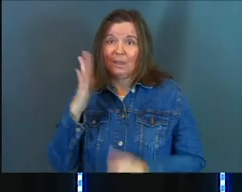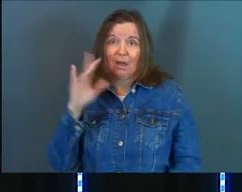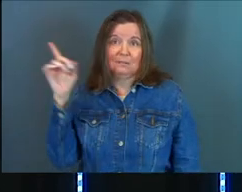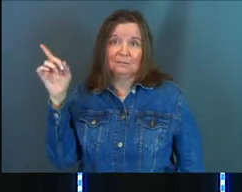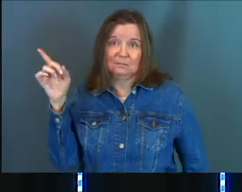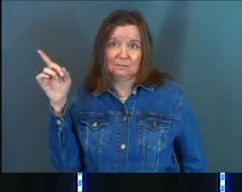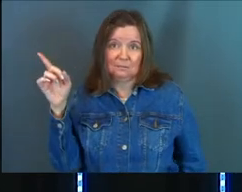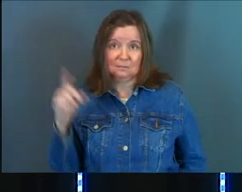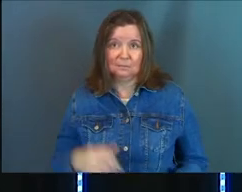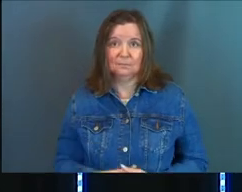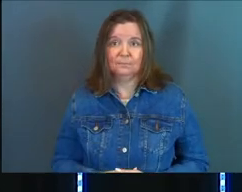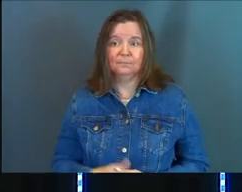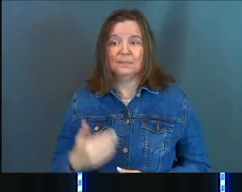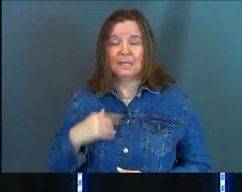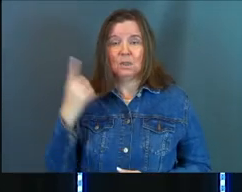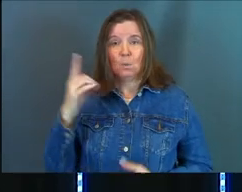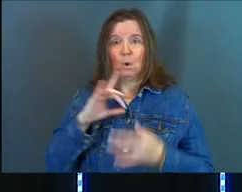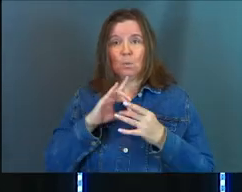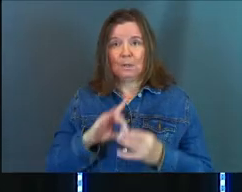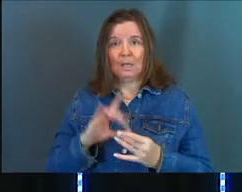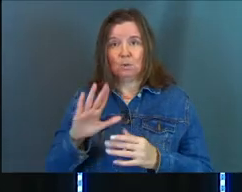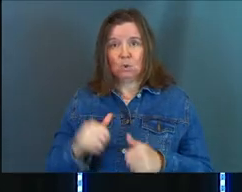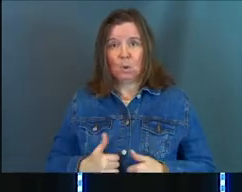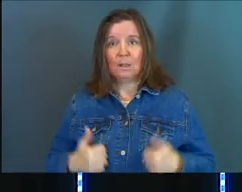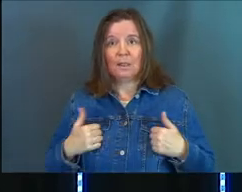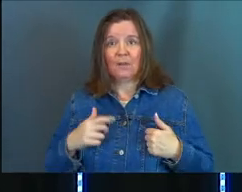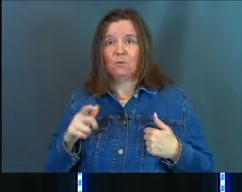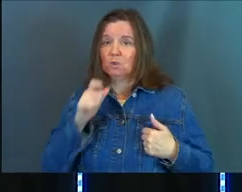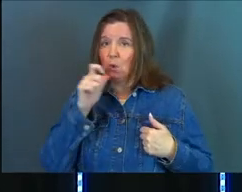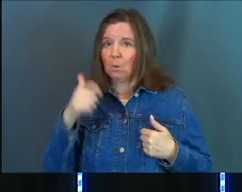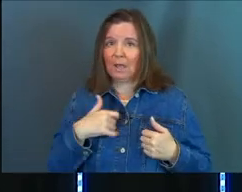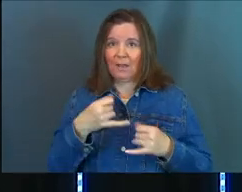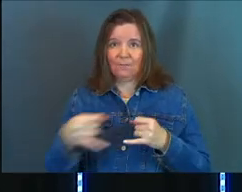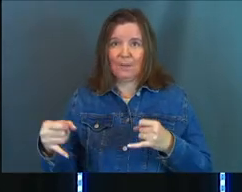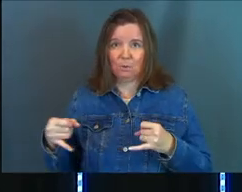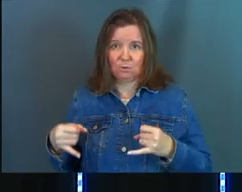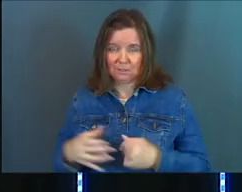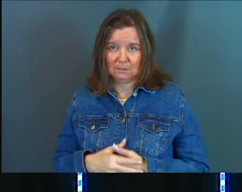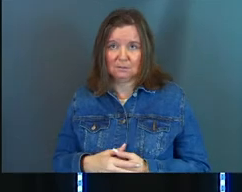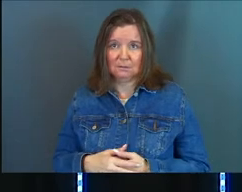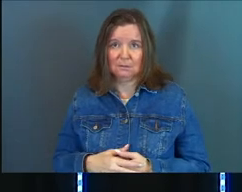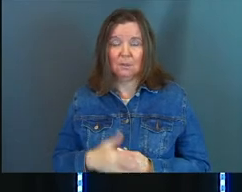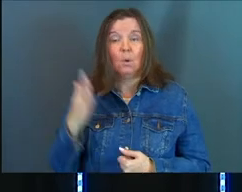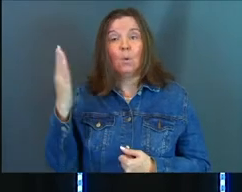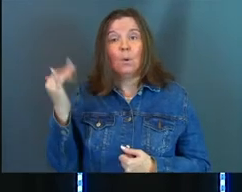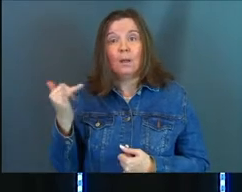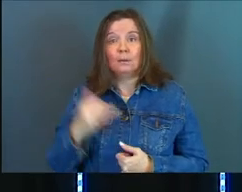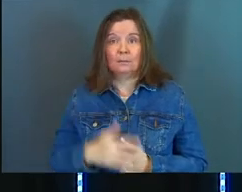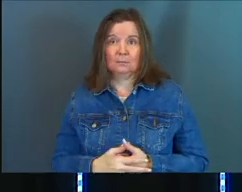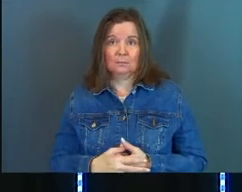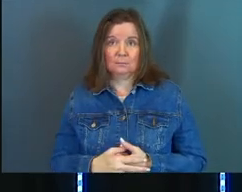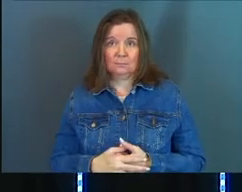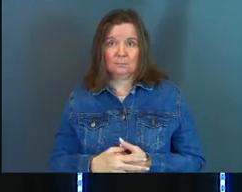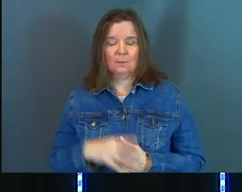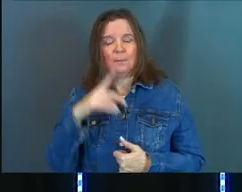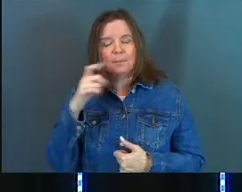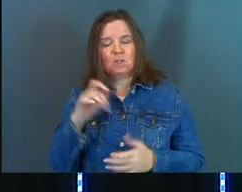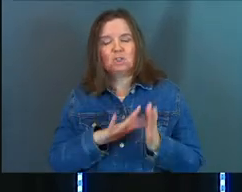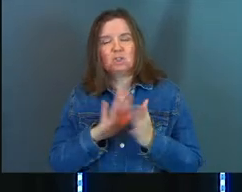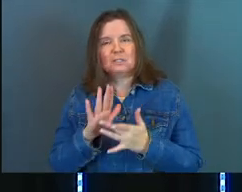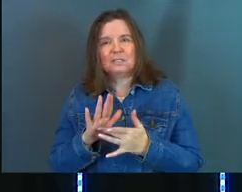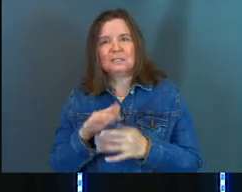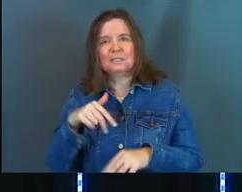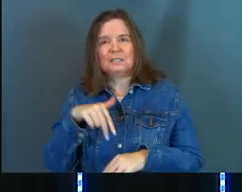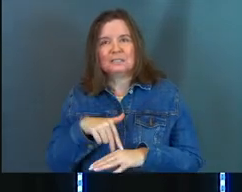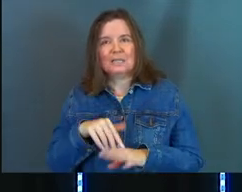God. He's the one relationship in your life where you don't have boundaries. Why? Because